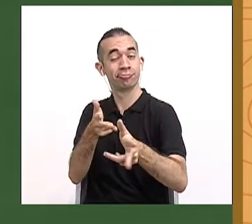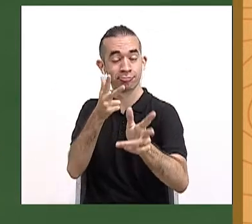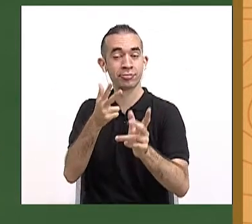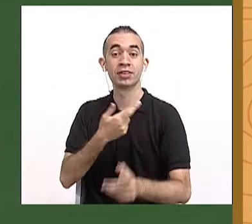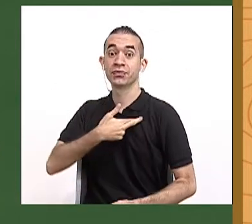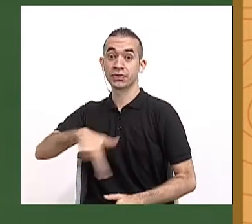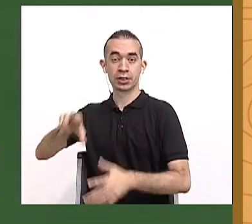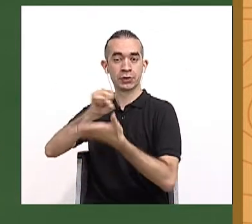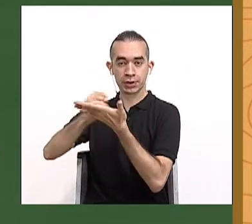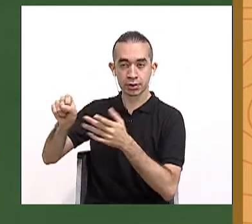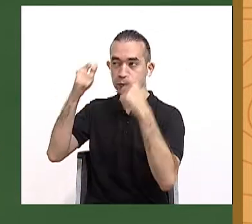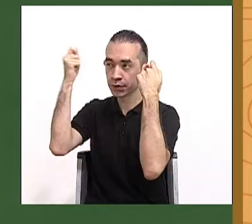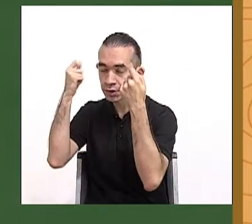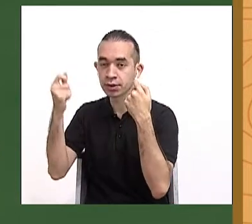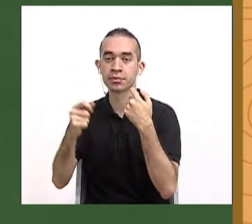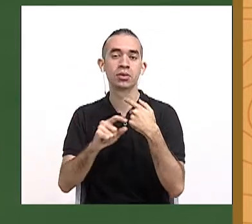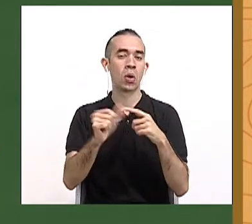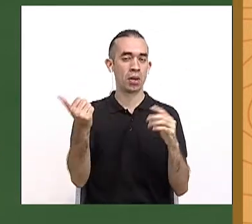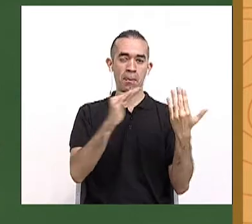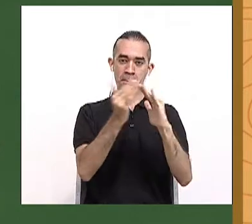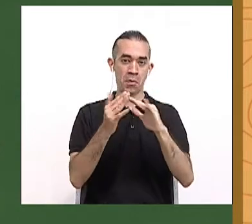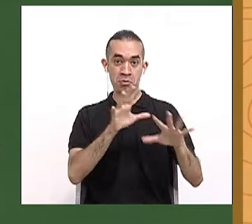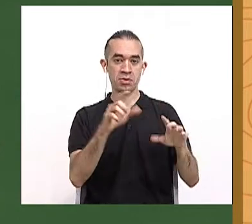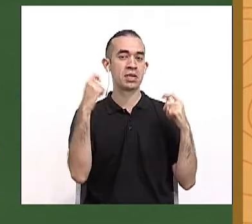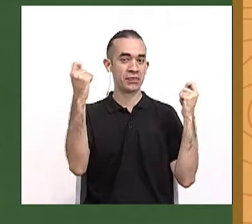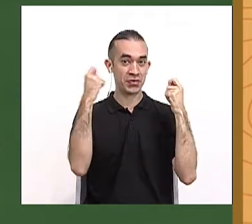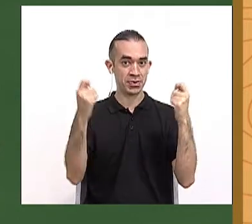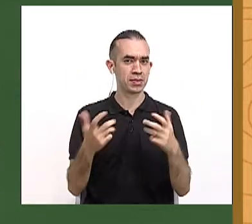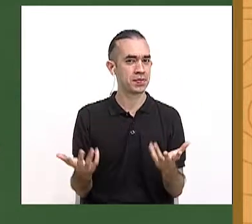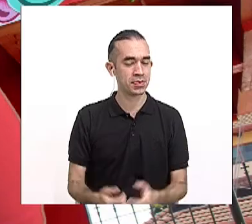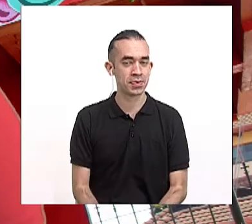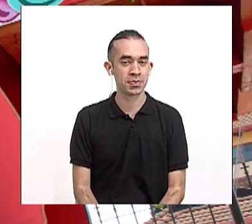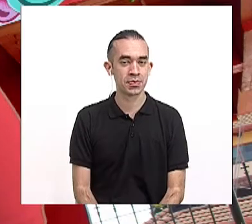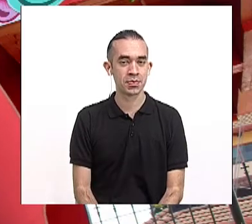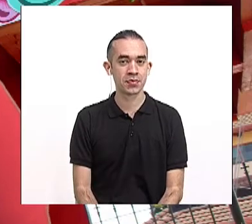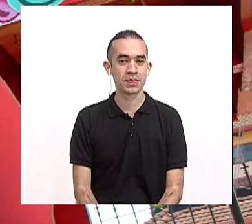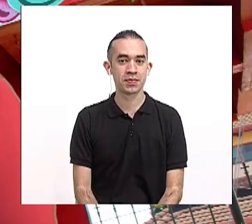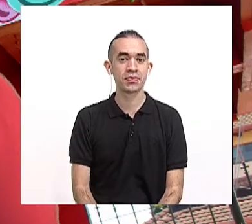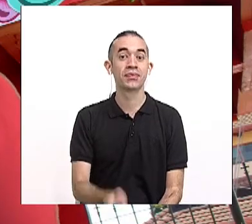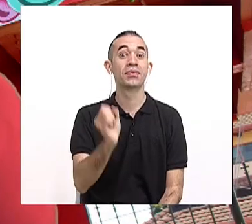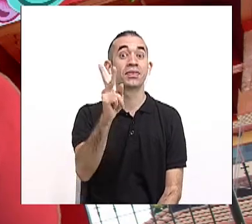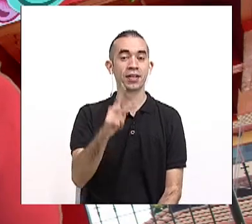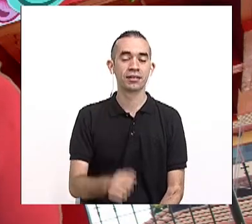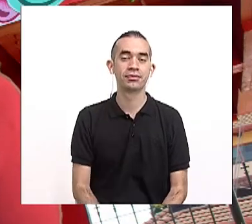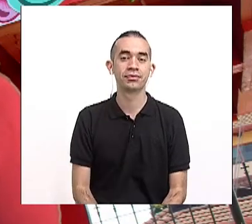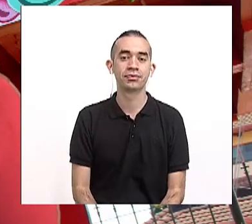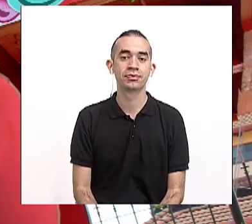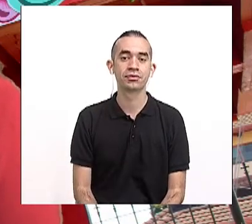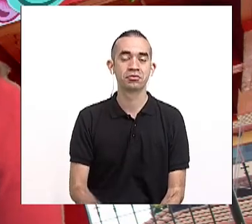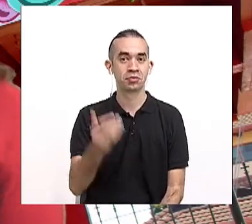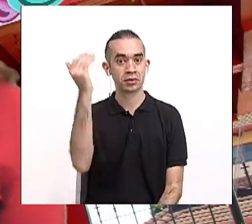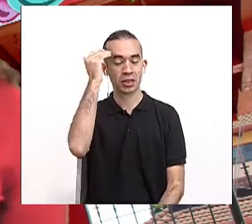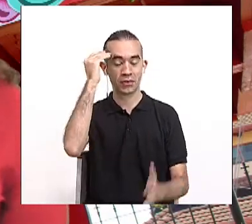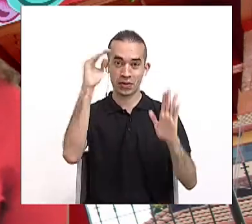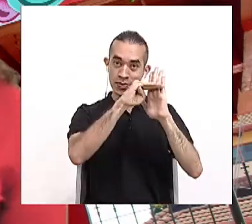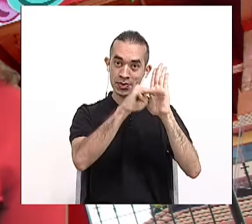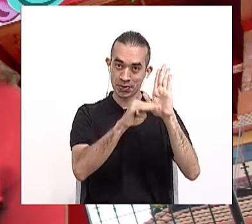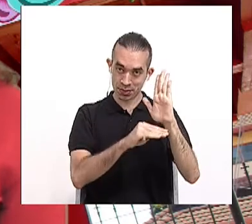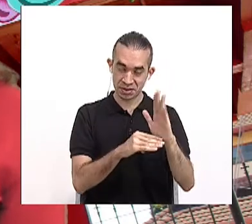best sounds. The ox carts remain strong symbols of Costa Rica's rural past and still